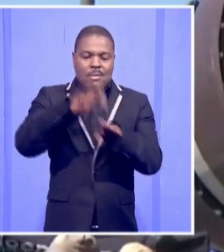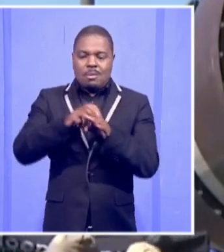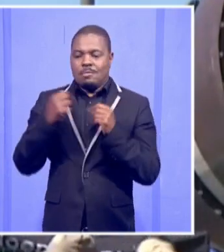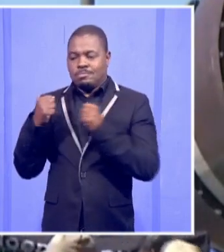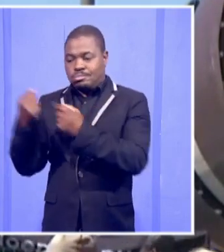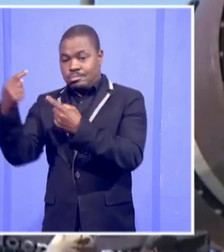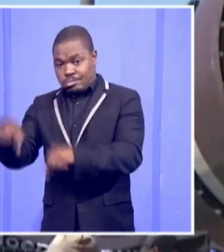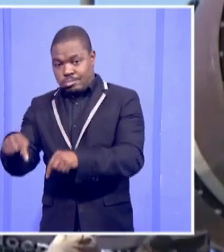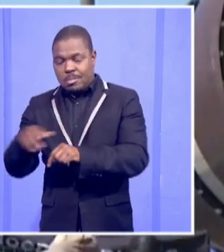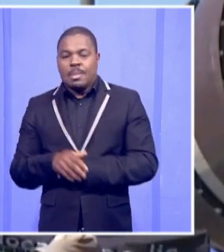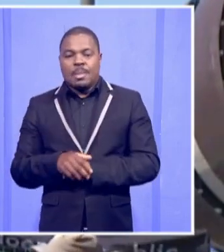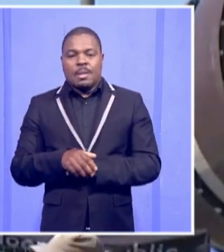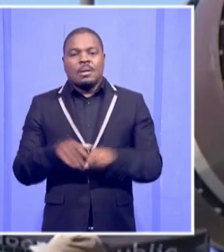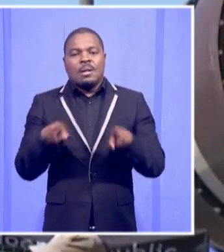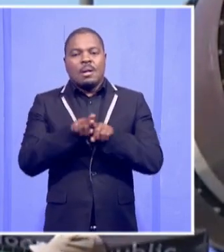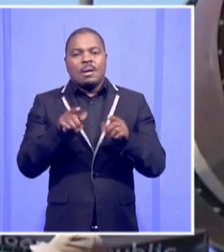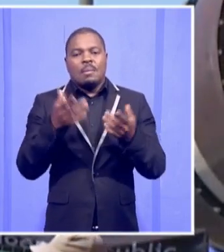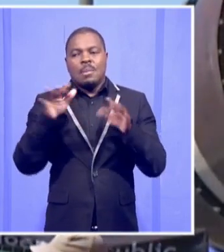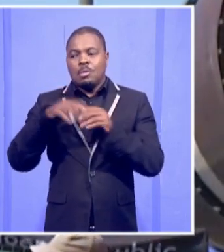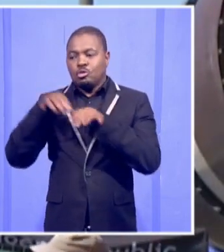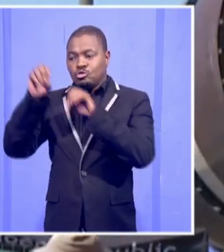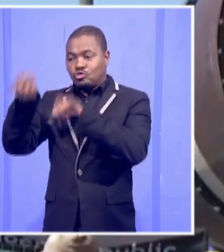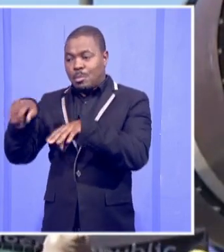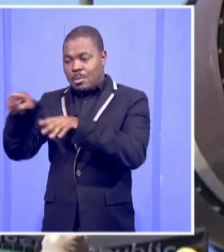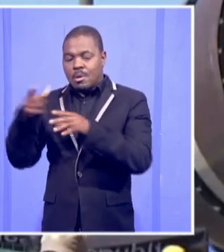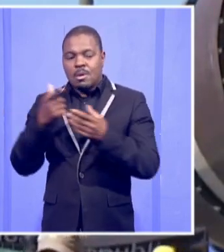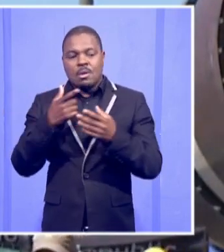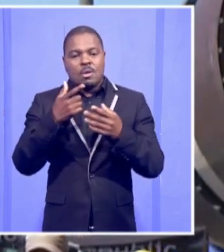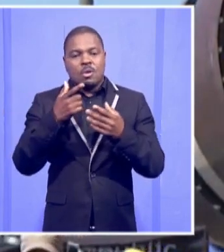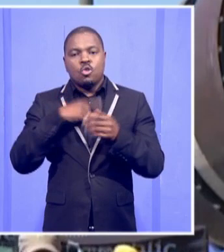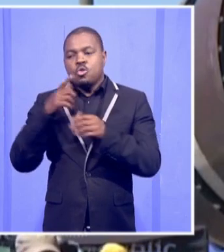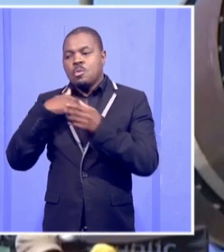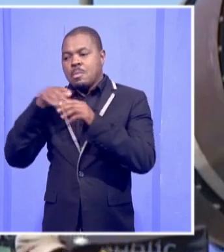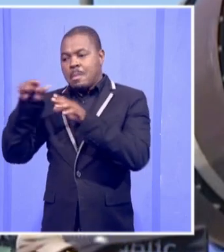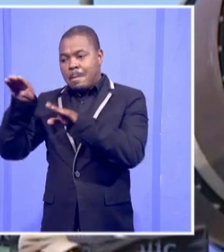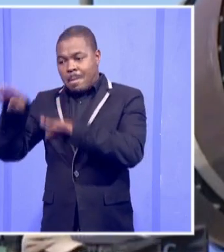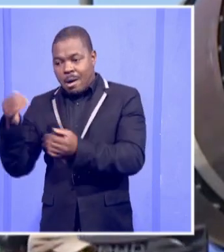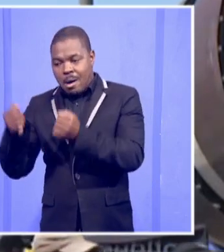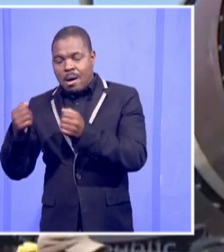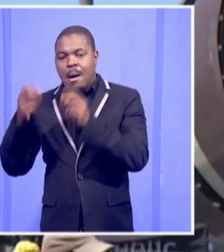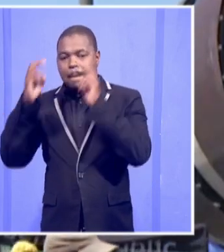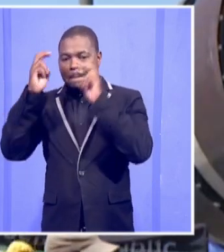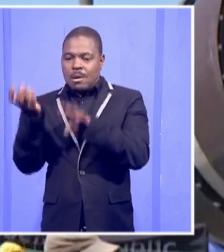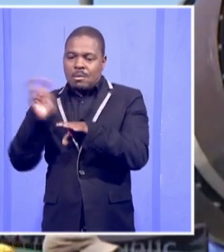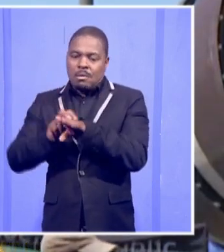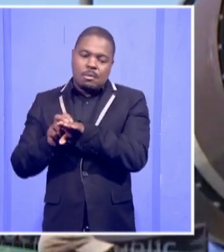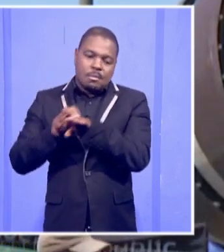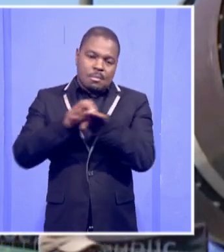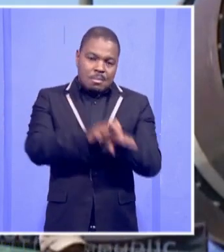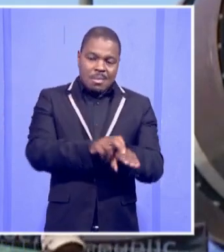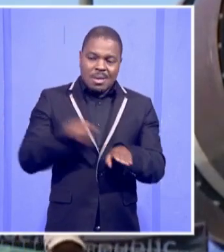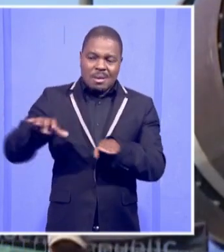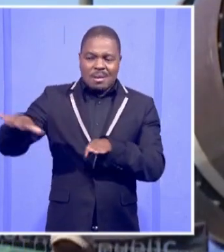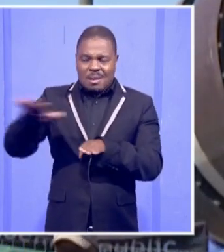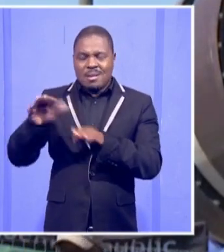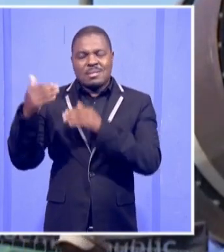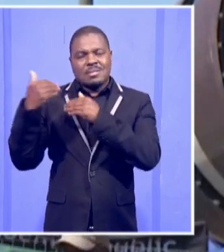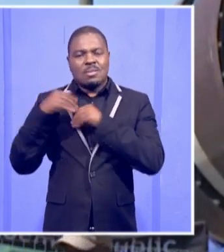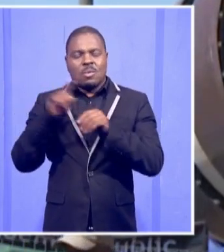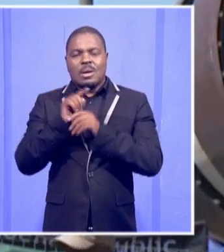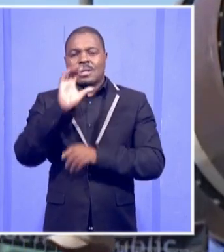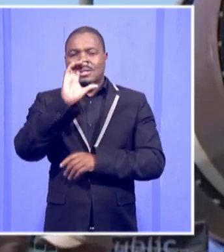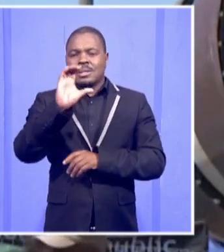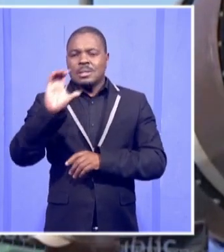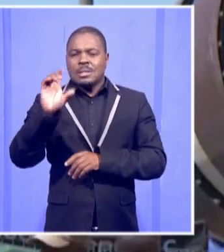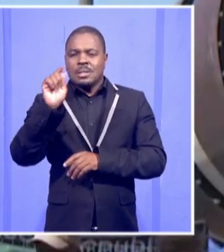that we are using. People are just being dropped and buses are getting out of the precinct. The precinct is fully secured in terms of CCTV